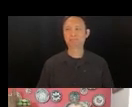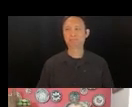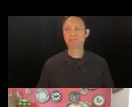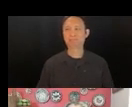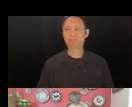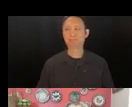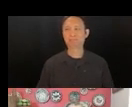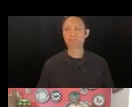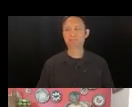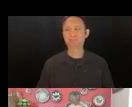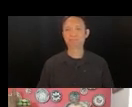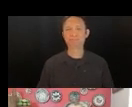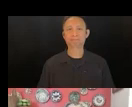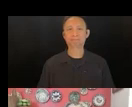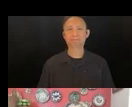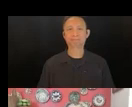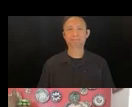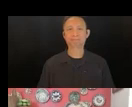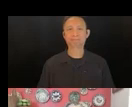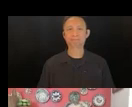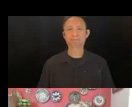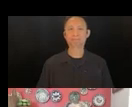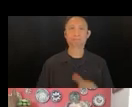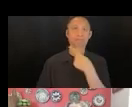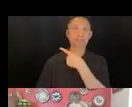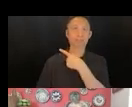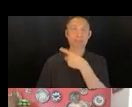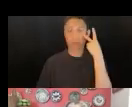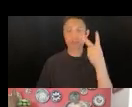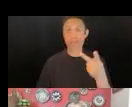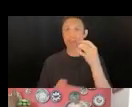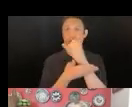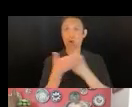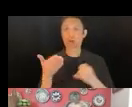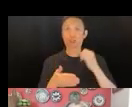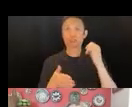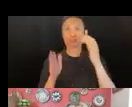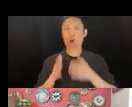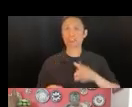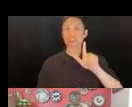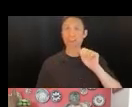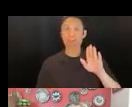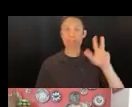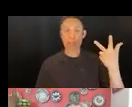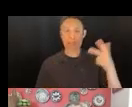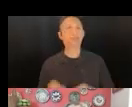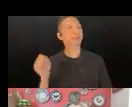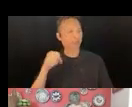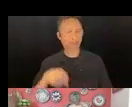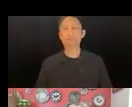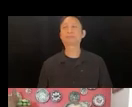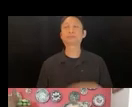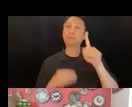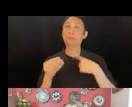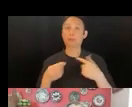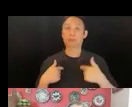Does anyone see something that says Artist Lab 3? Yes. Thank you. Okay. So